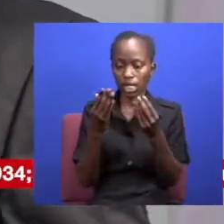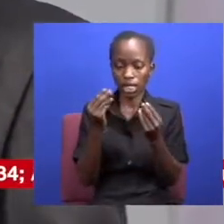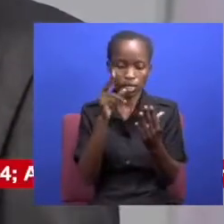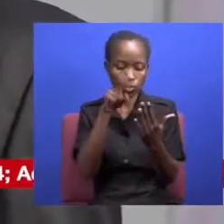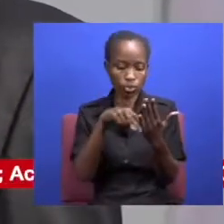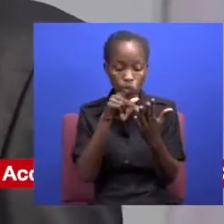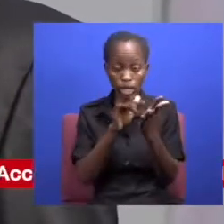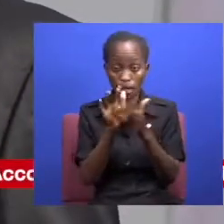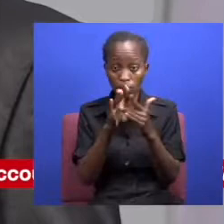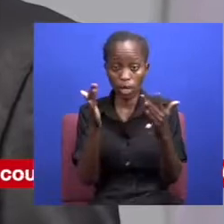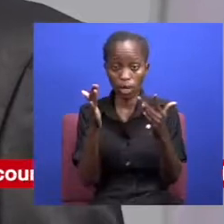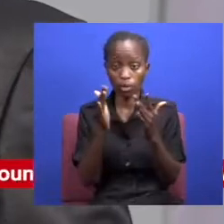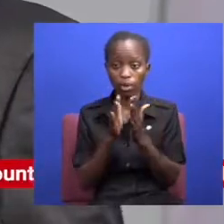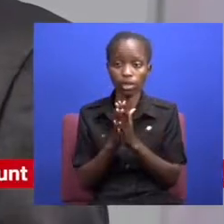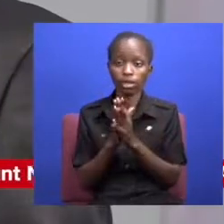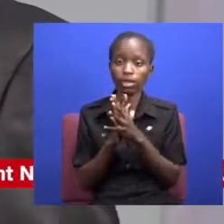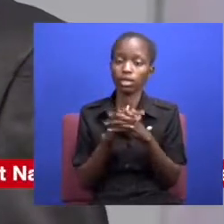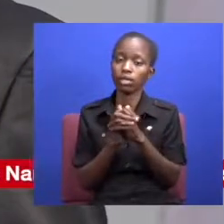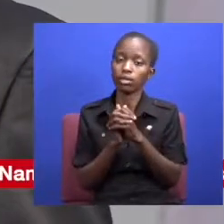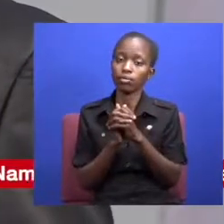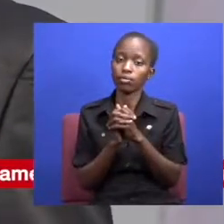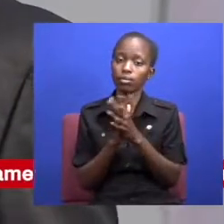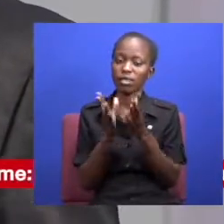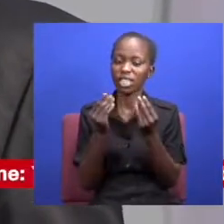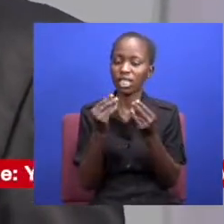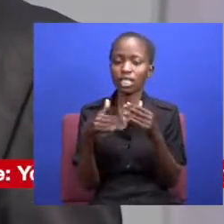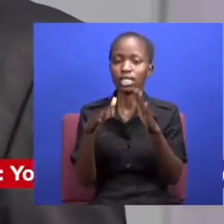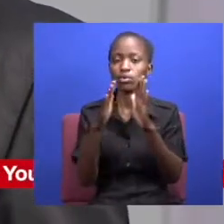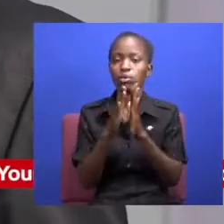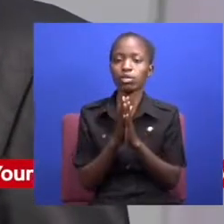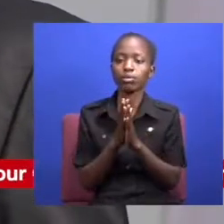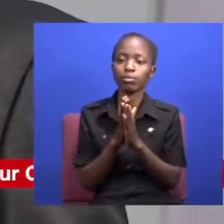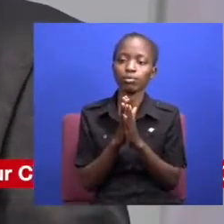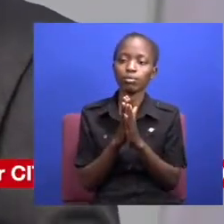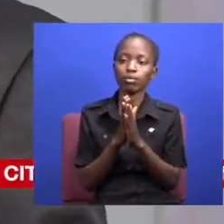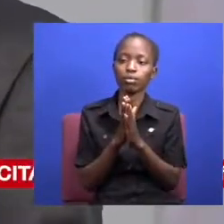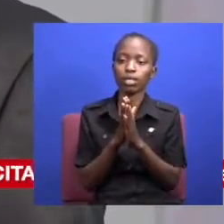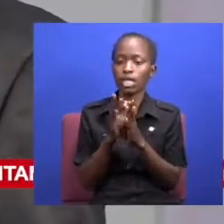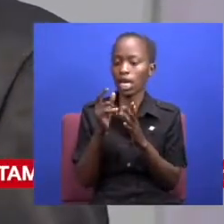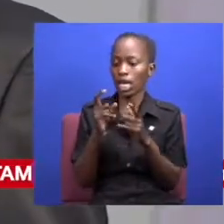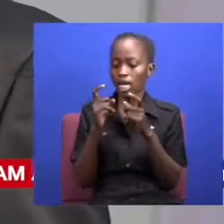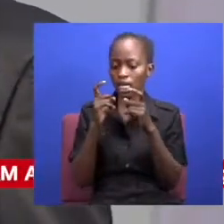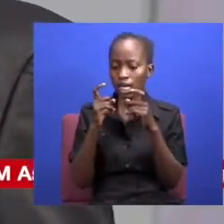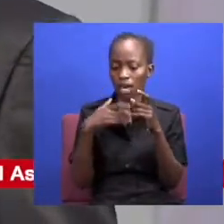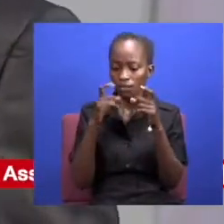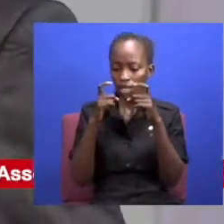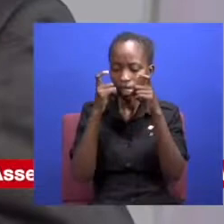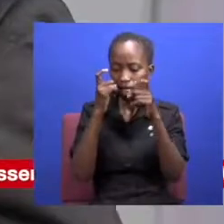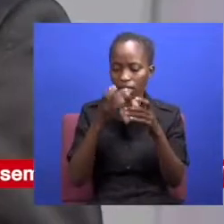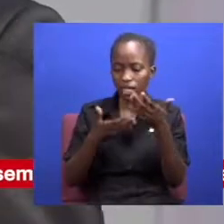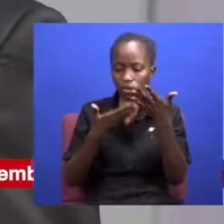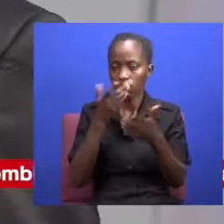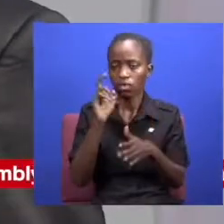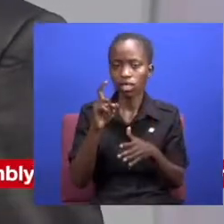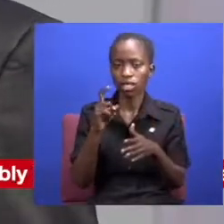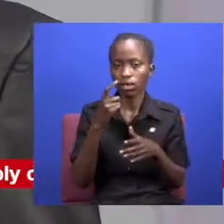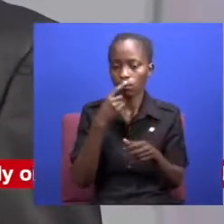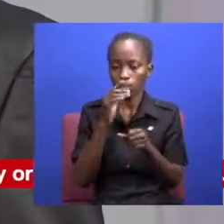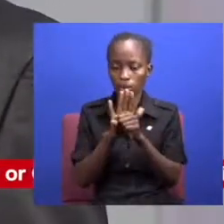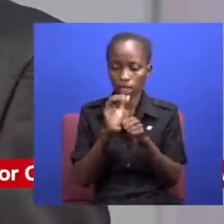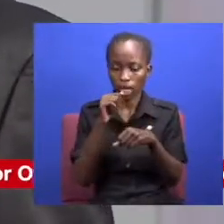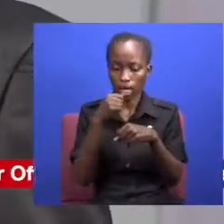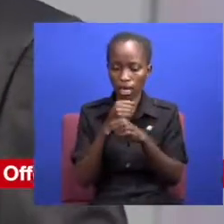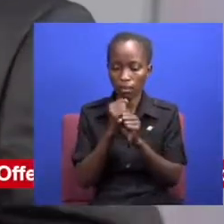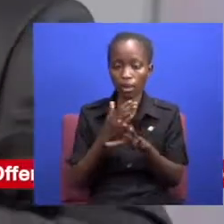to approach the Word of God in a non-intimidating way. Yeah. Is there a sin that I need to confess? Is there a promise that I can